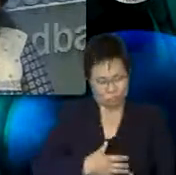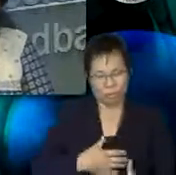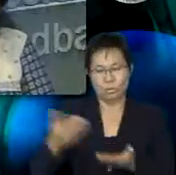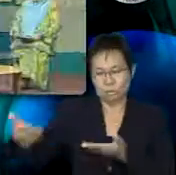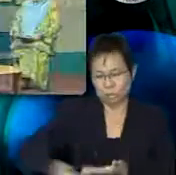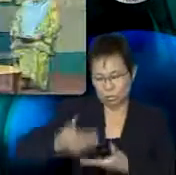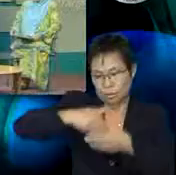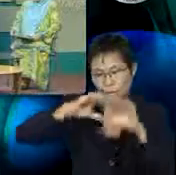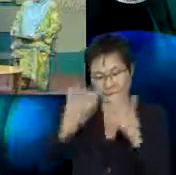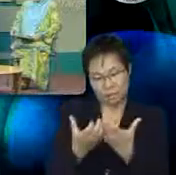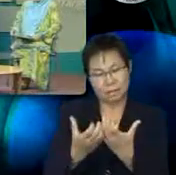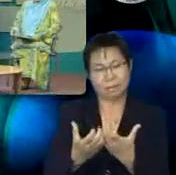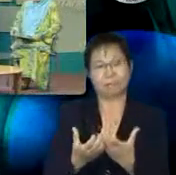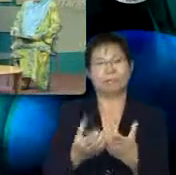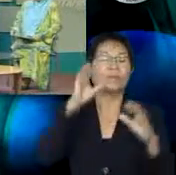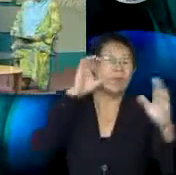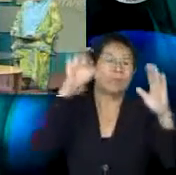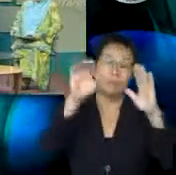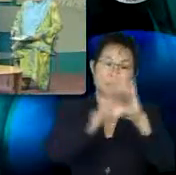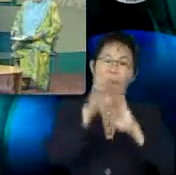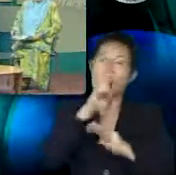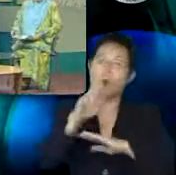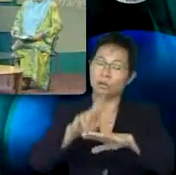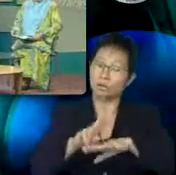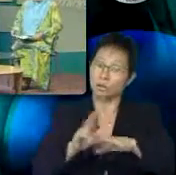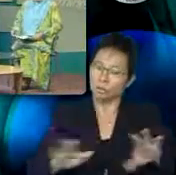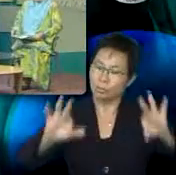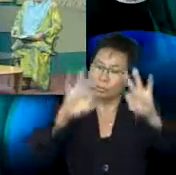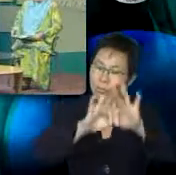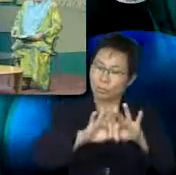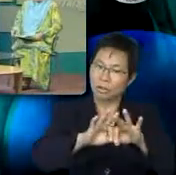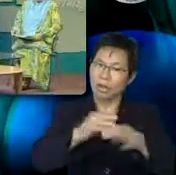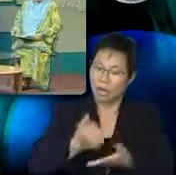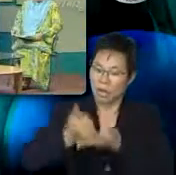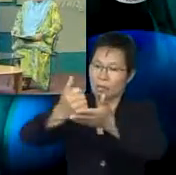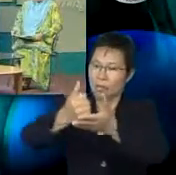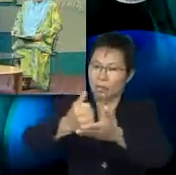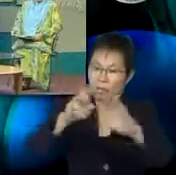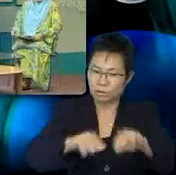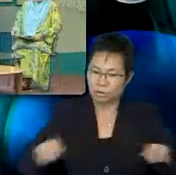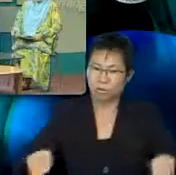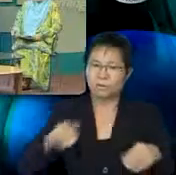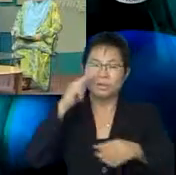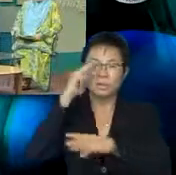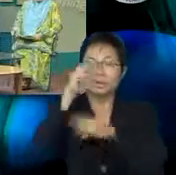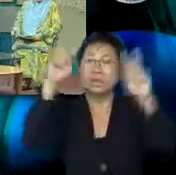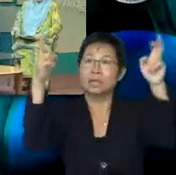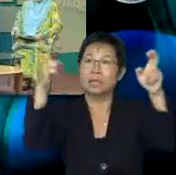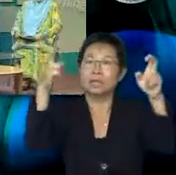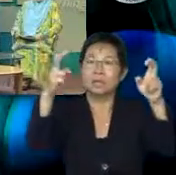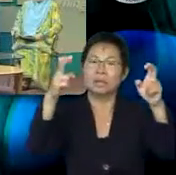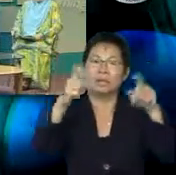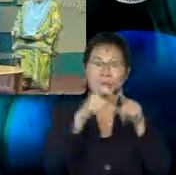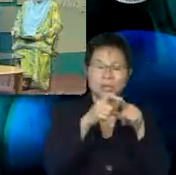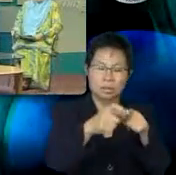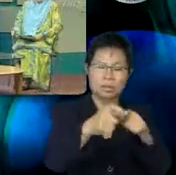class. The pictures are useful in helping students see the context within which a term